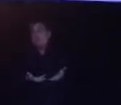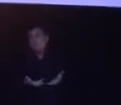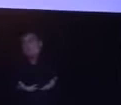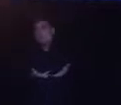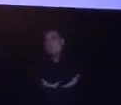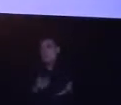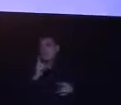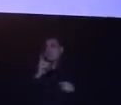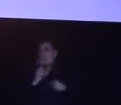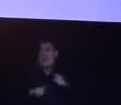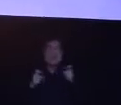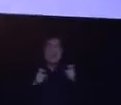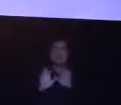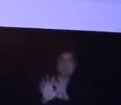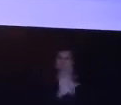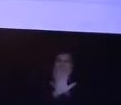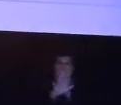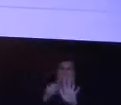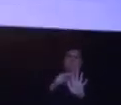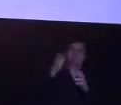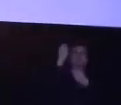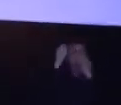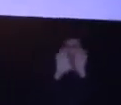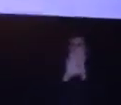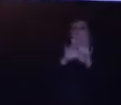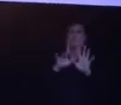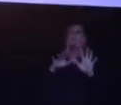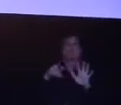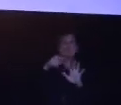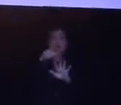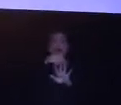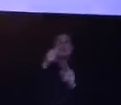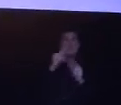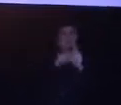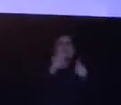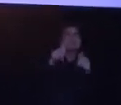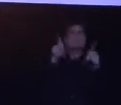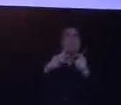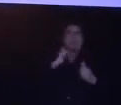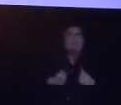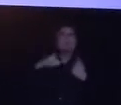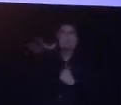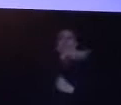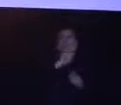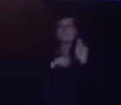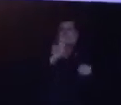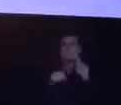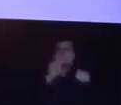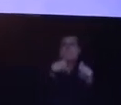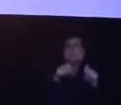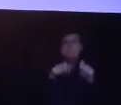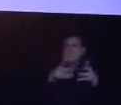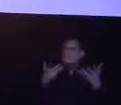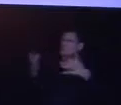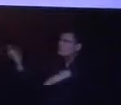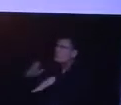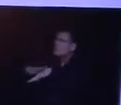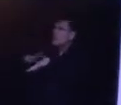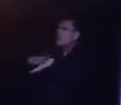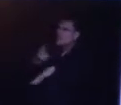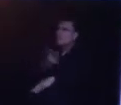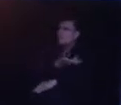did with ShaMay. They don't get a green pass on what they've done to Ciera, all right?